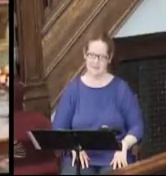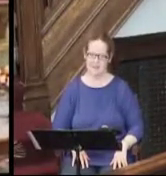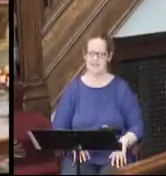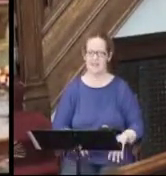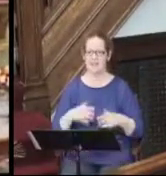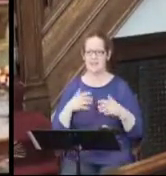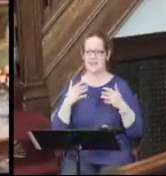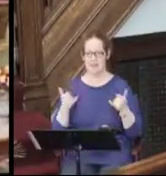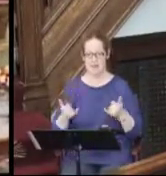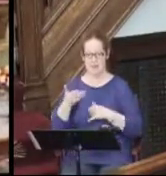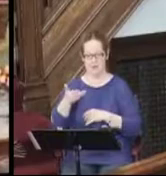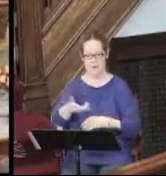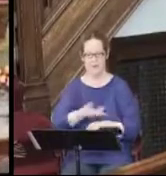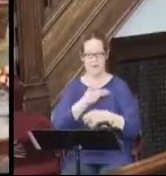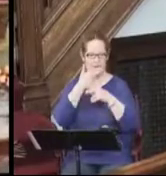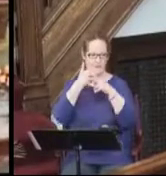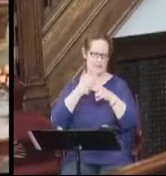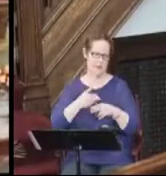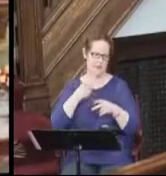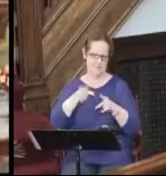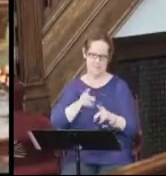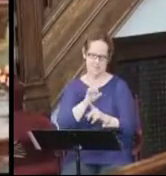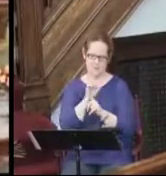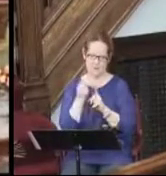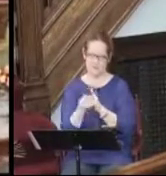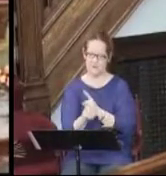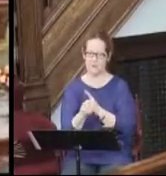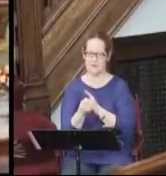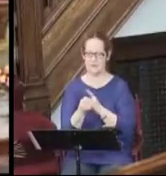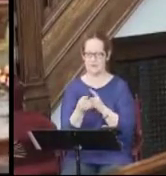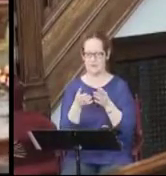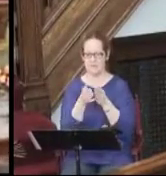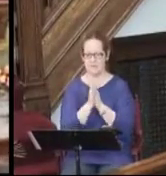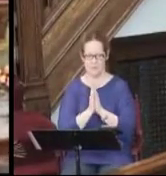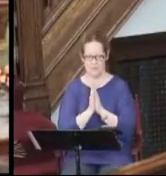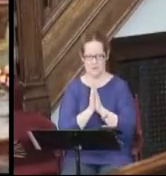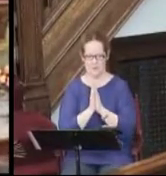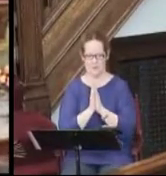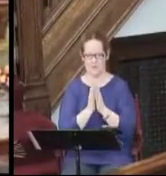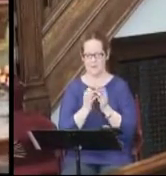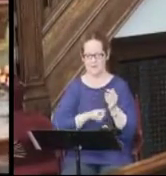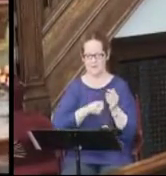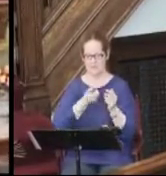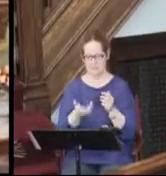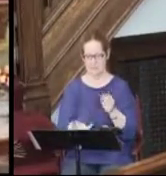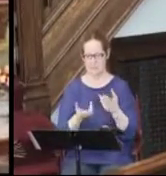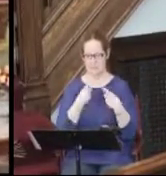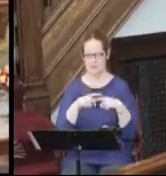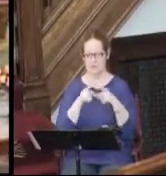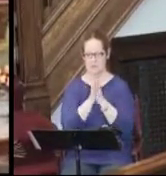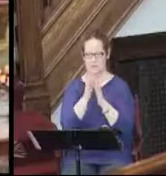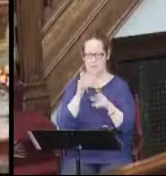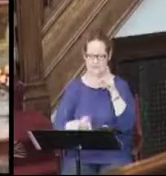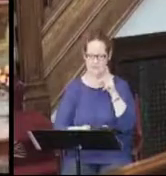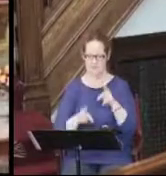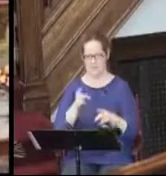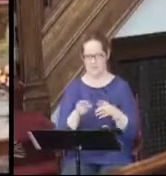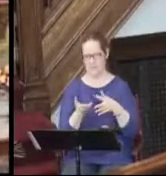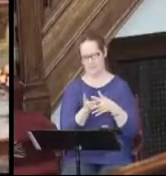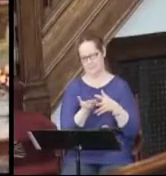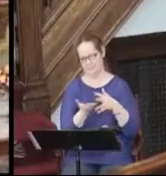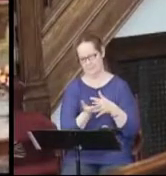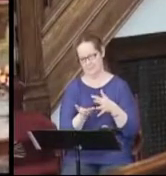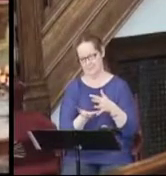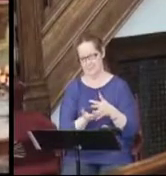You are now invited to name people or circumstances as prayer requests out loud during the prayers of the people.